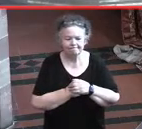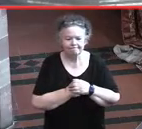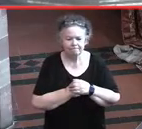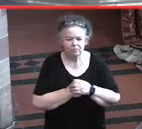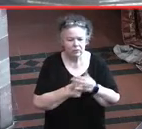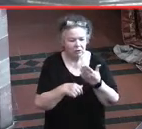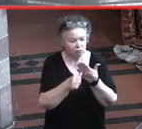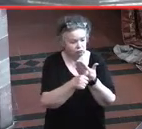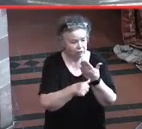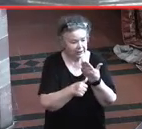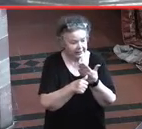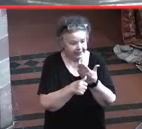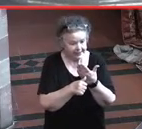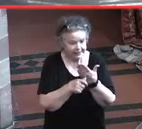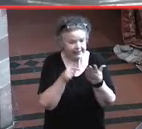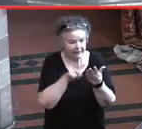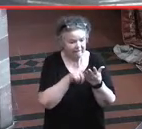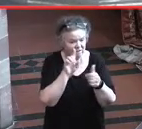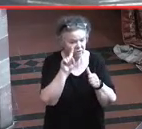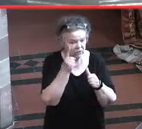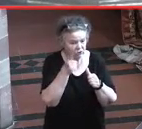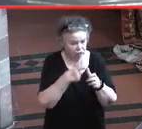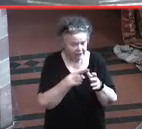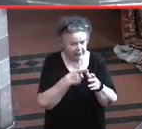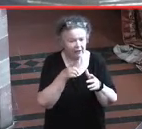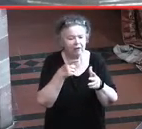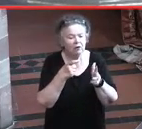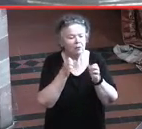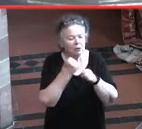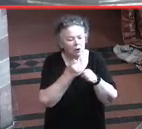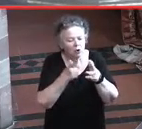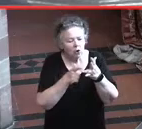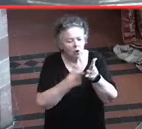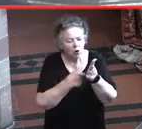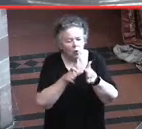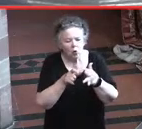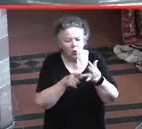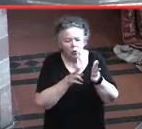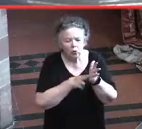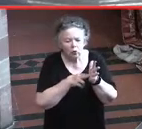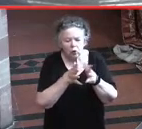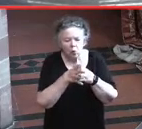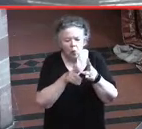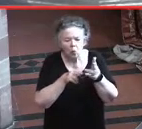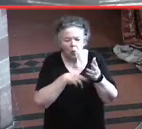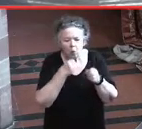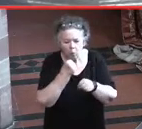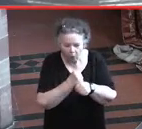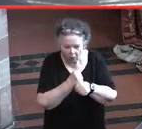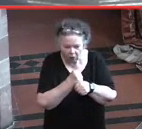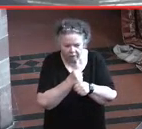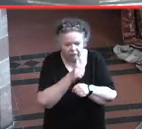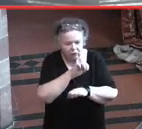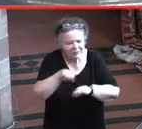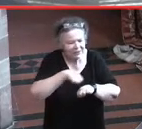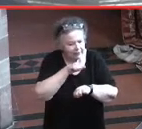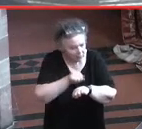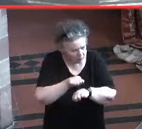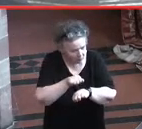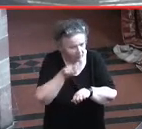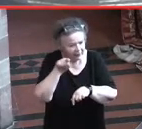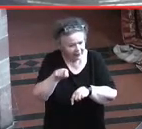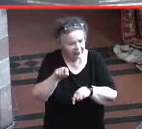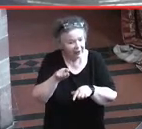epistle is read by the Bishop Dr. Gordon Wong from the Methodist Church in Singapore, and English is his first language, so for this